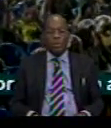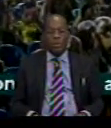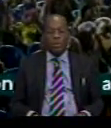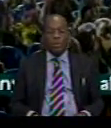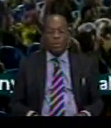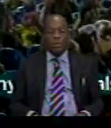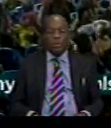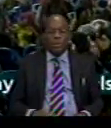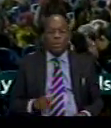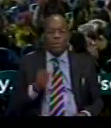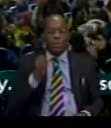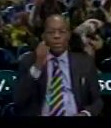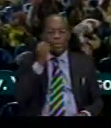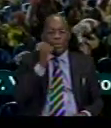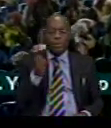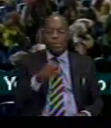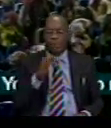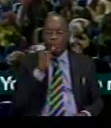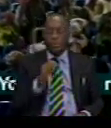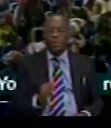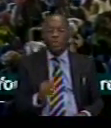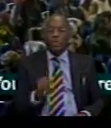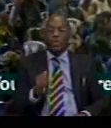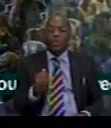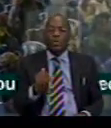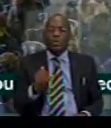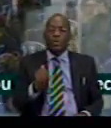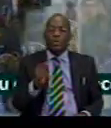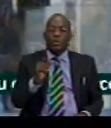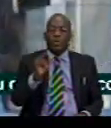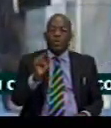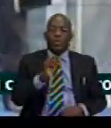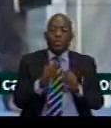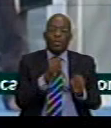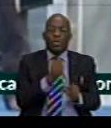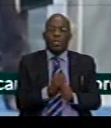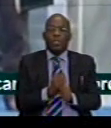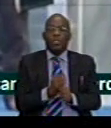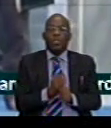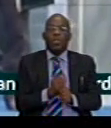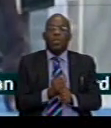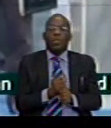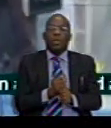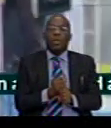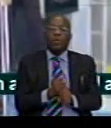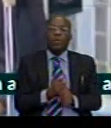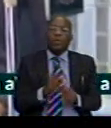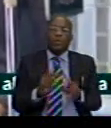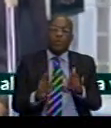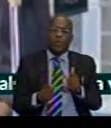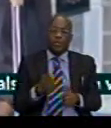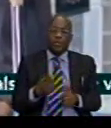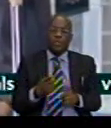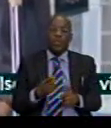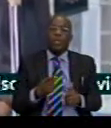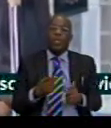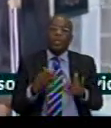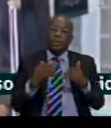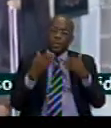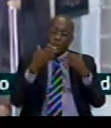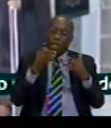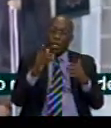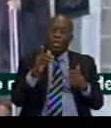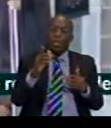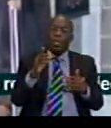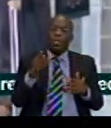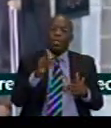old and she came here feeling pain in her joints. And first of all, he wants to thank the God for the life of our pastor of the GS. And when